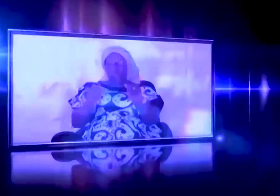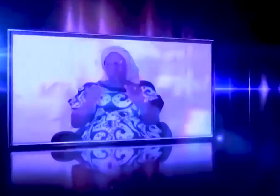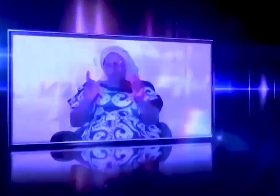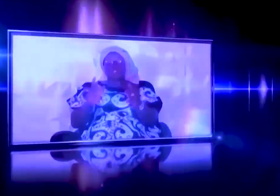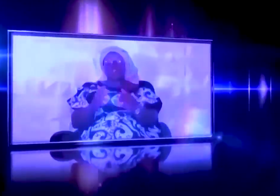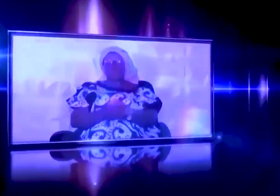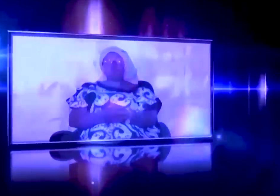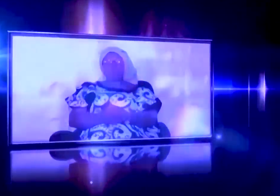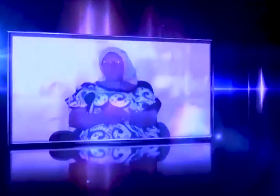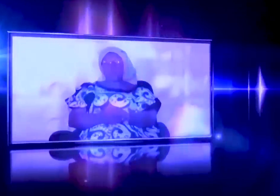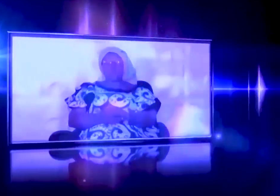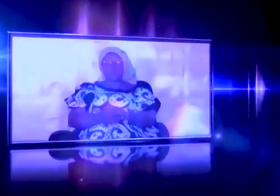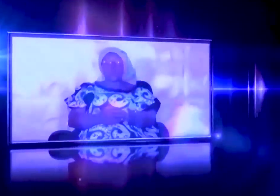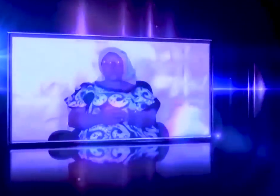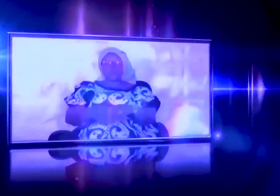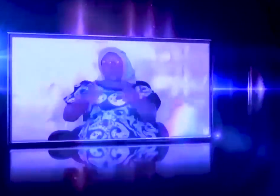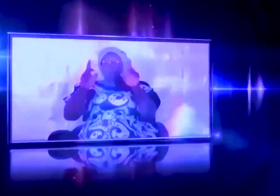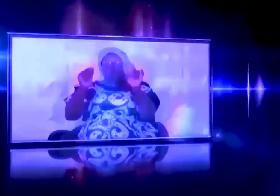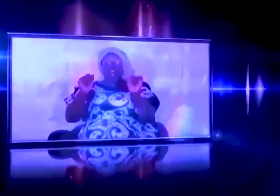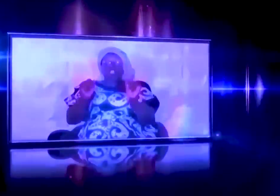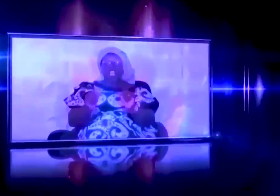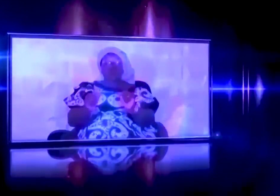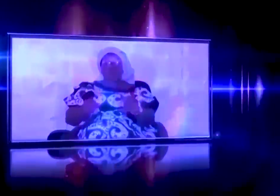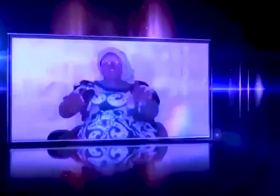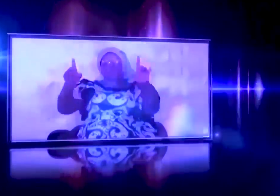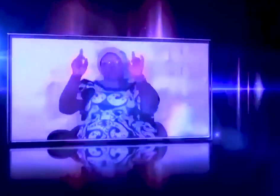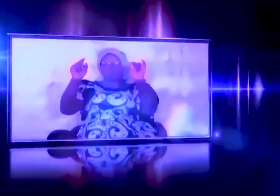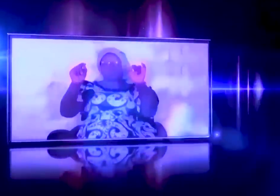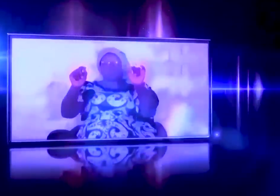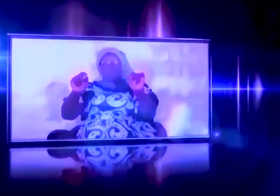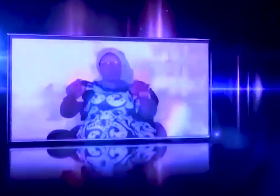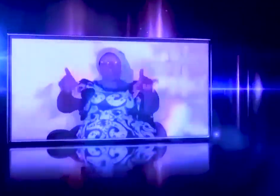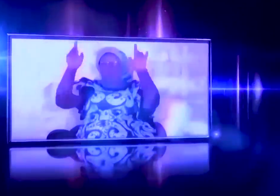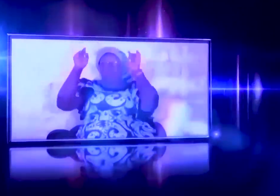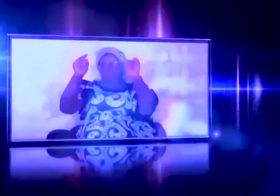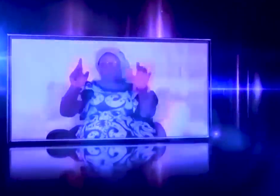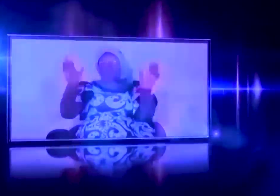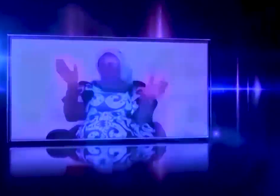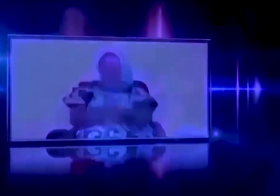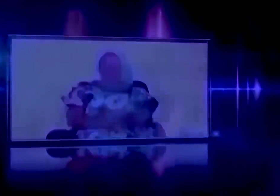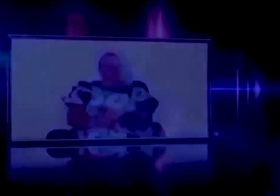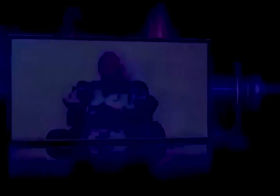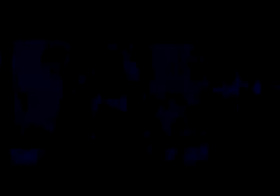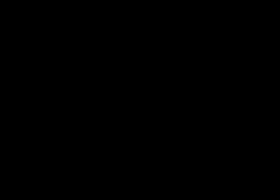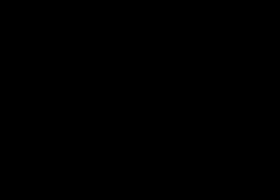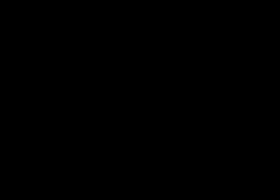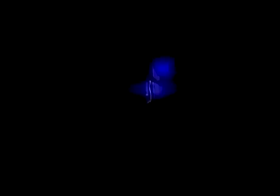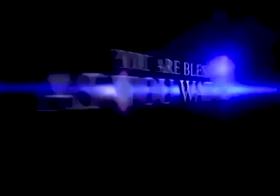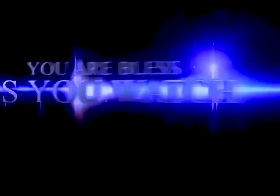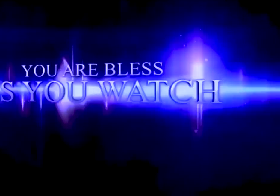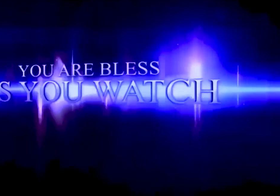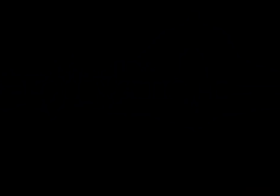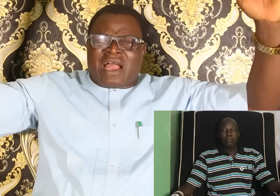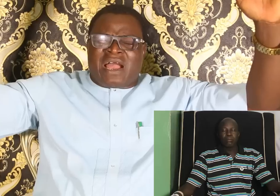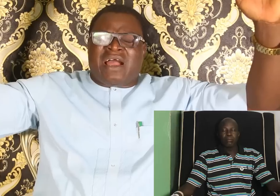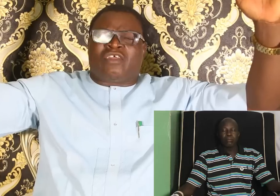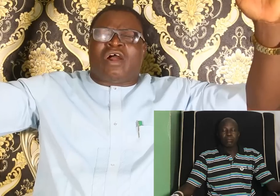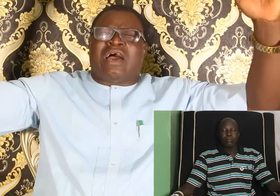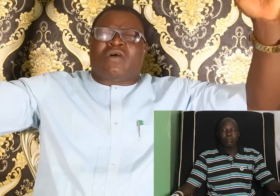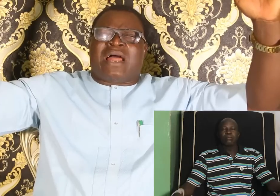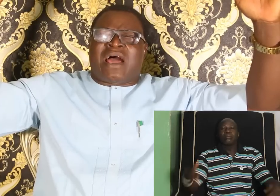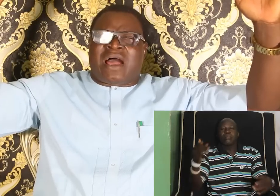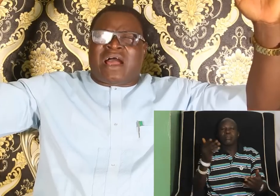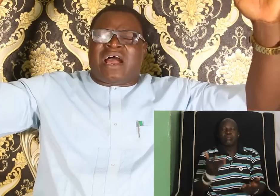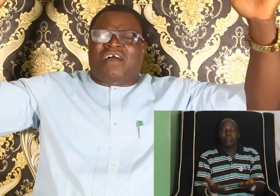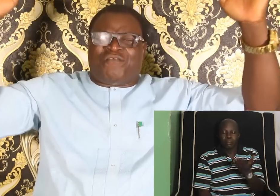fun gbogbo eda to wo mi to de ngbo mi lowo lowo loruko jesu olorun olubuku o ya ko buku fun amen je